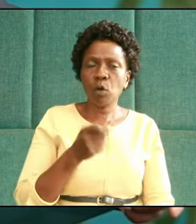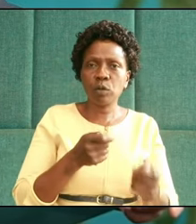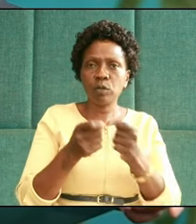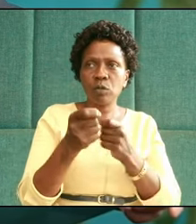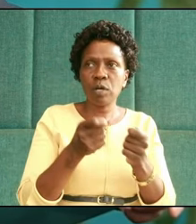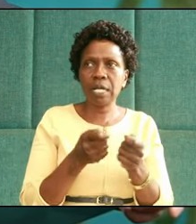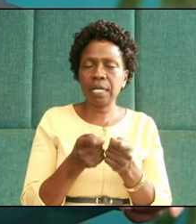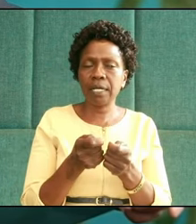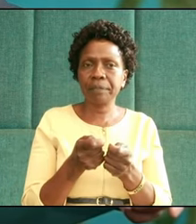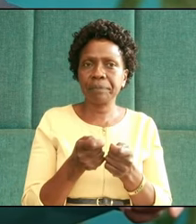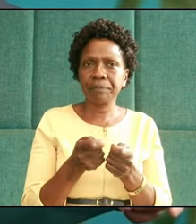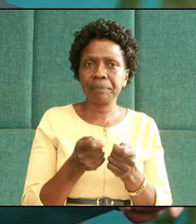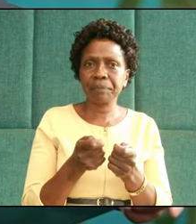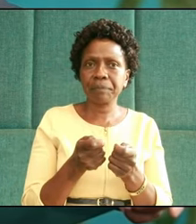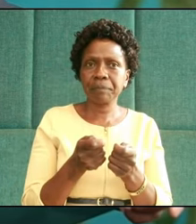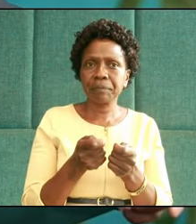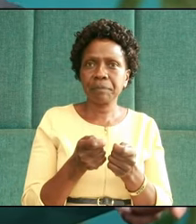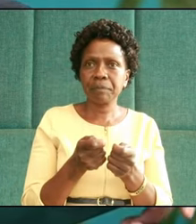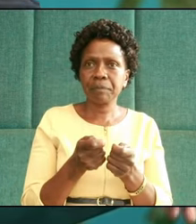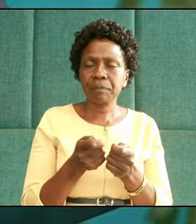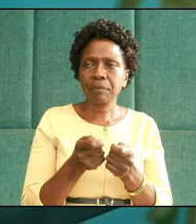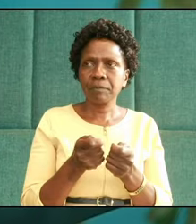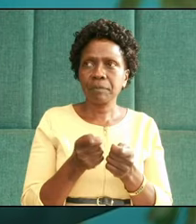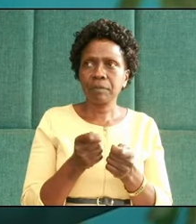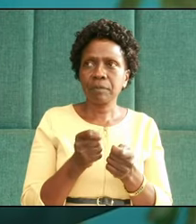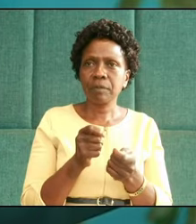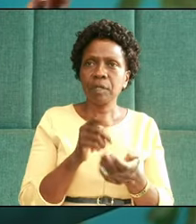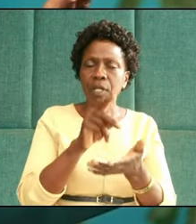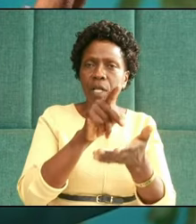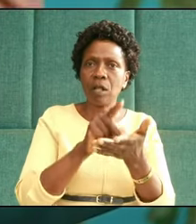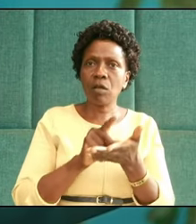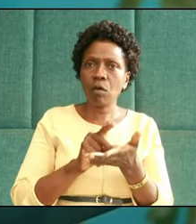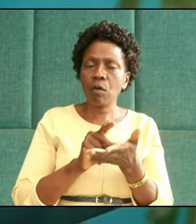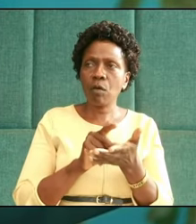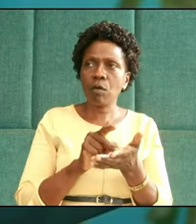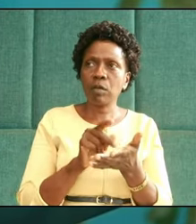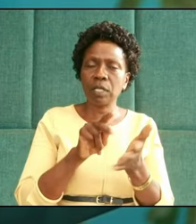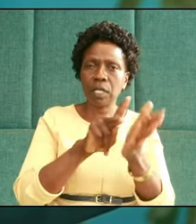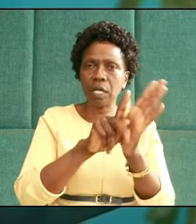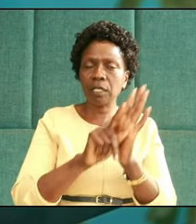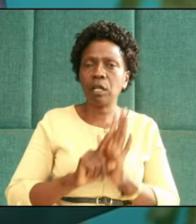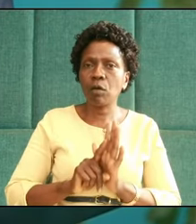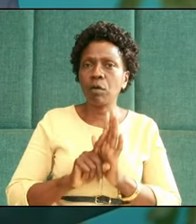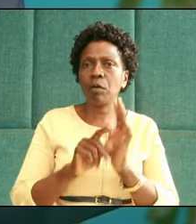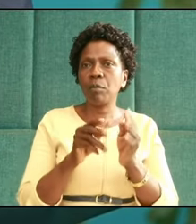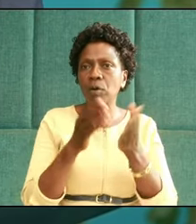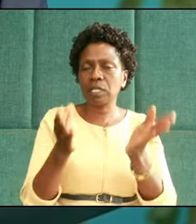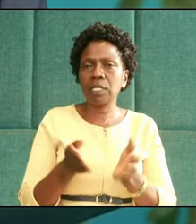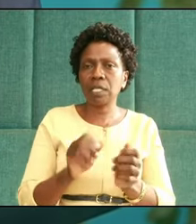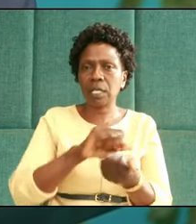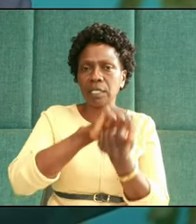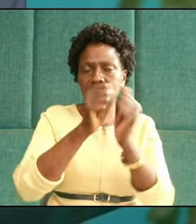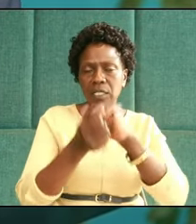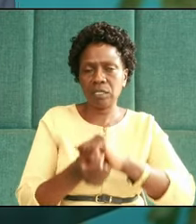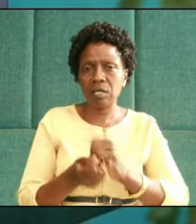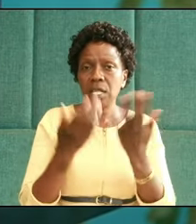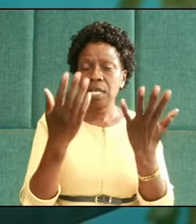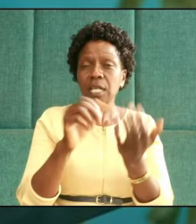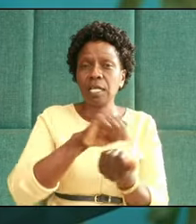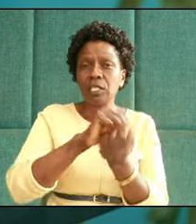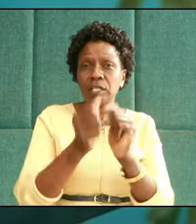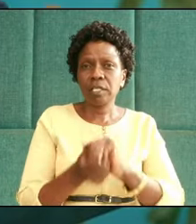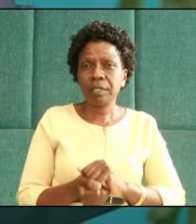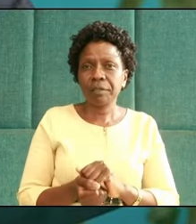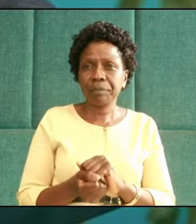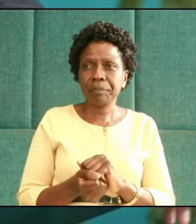controlling the robots. The world is coming. Things are changing.